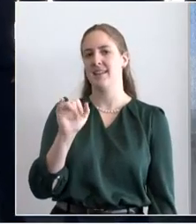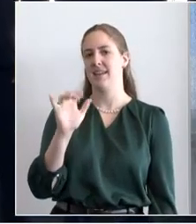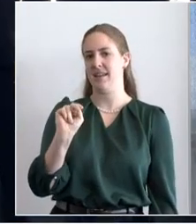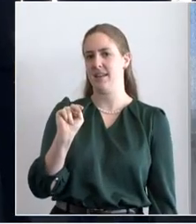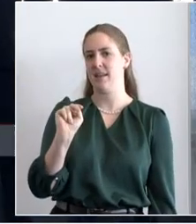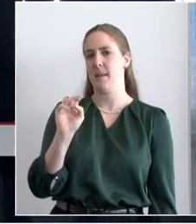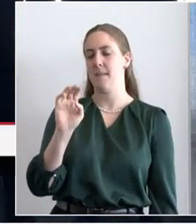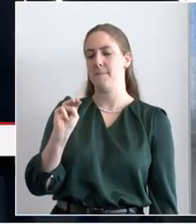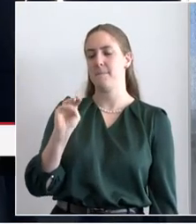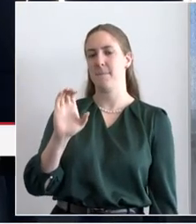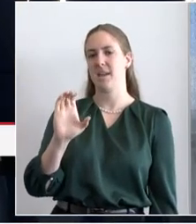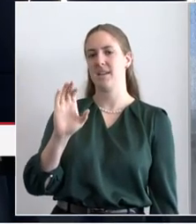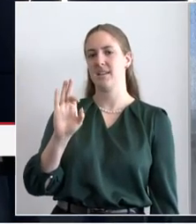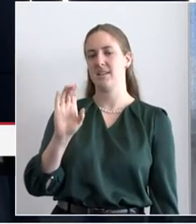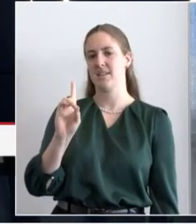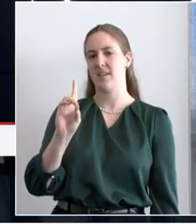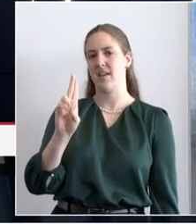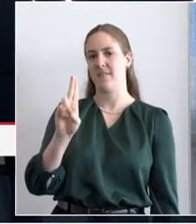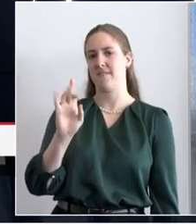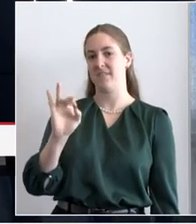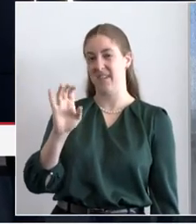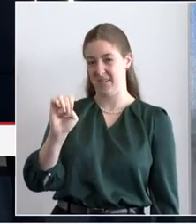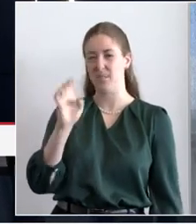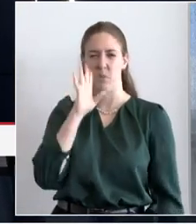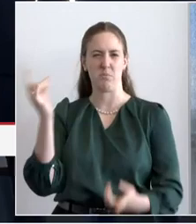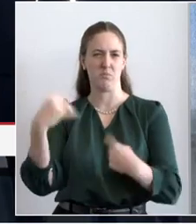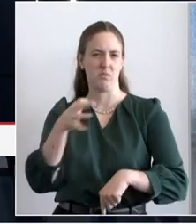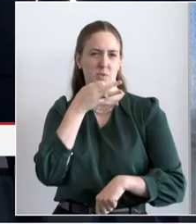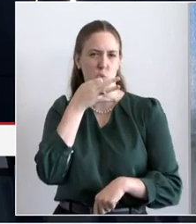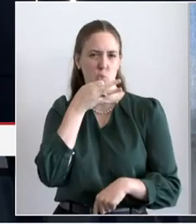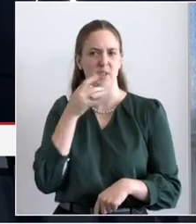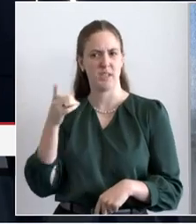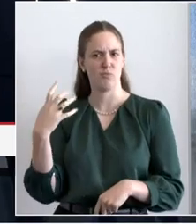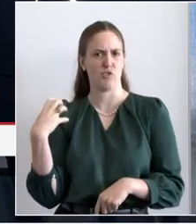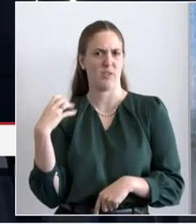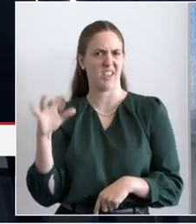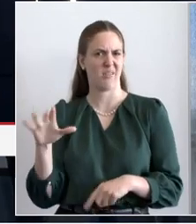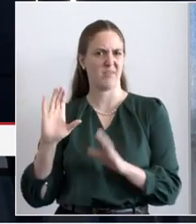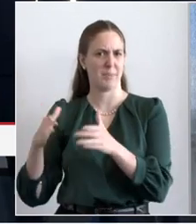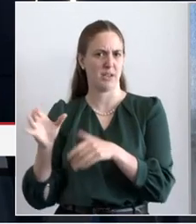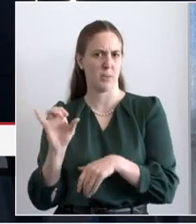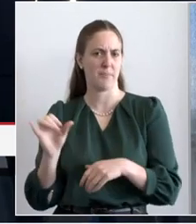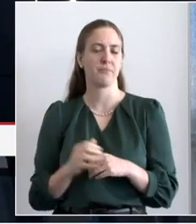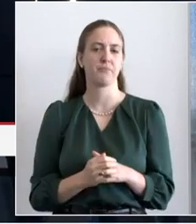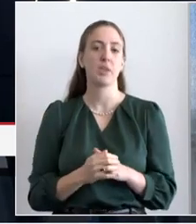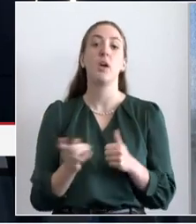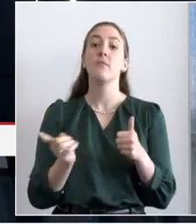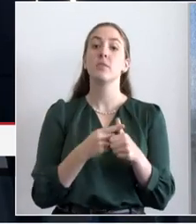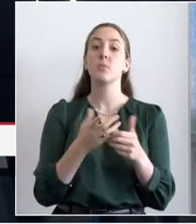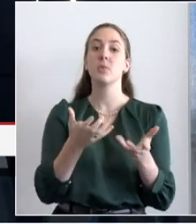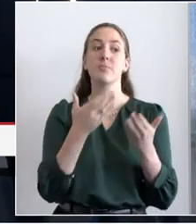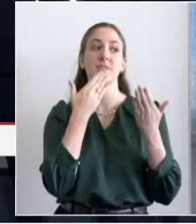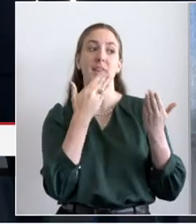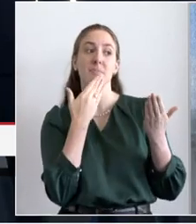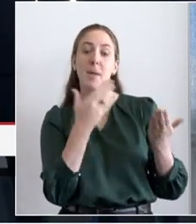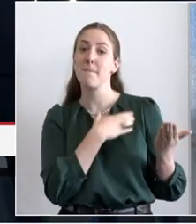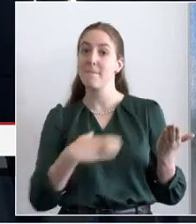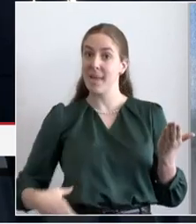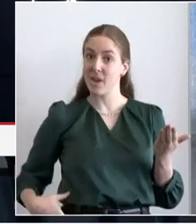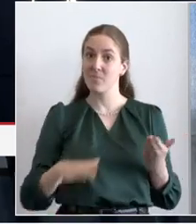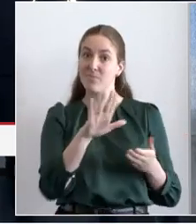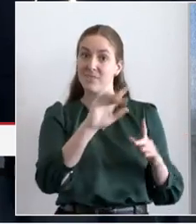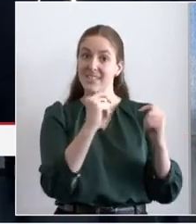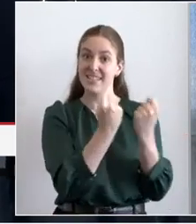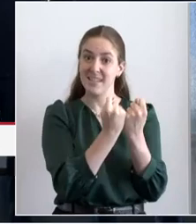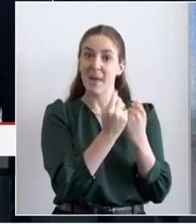chairs that committee on the council. First and foremost, I'd like to thank the mayor, her team, as well as Councilman